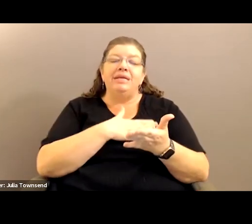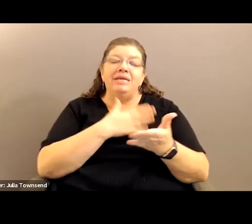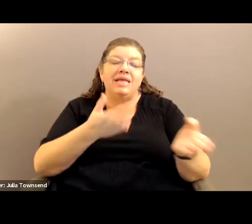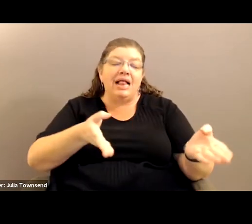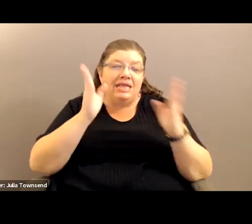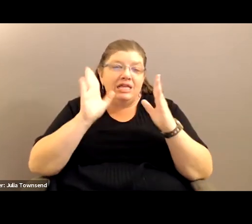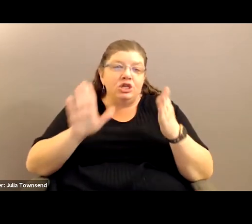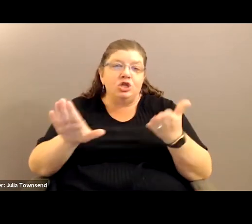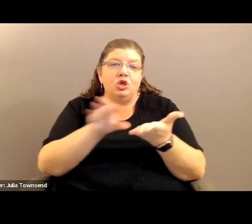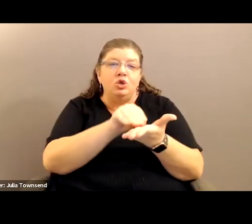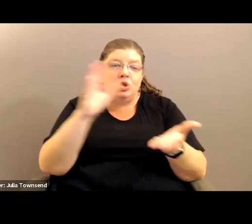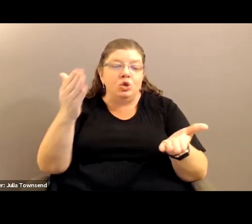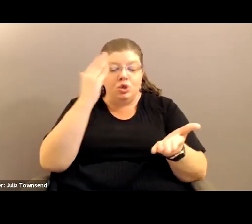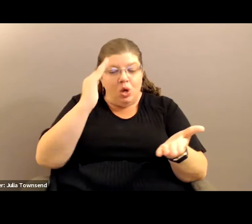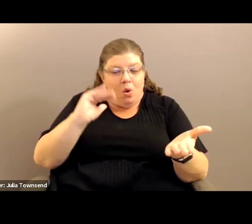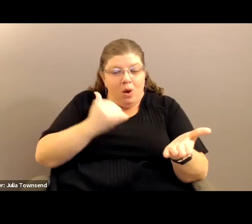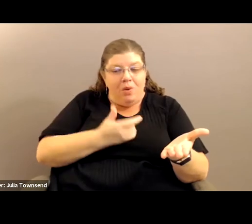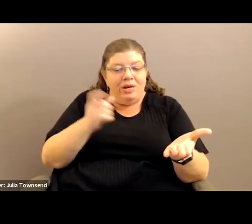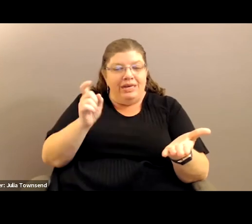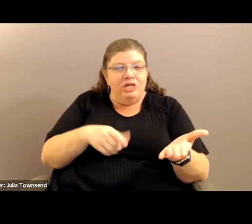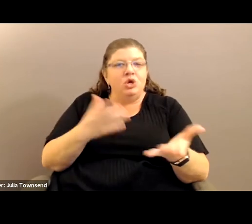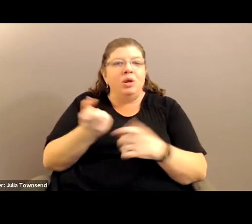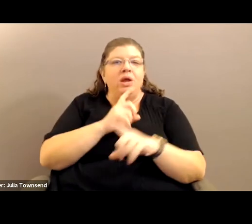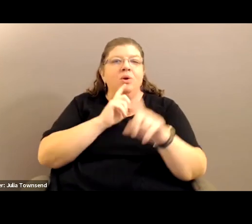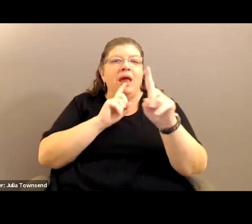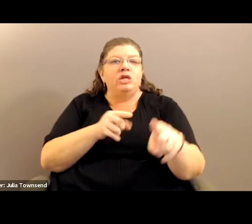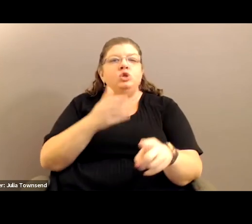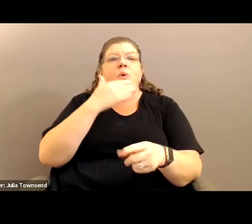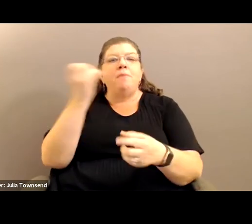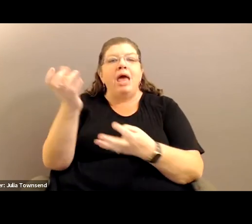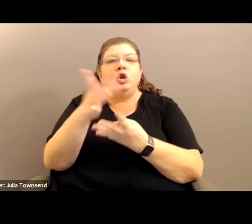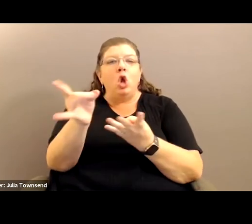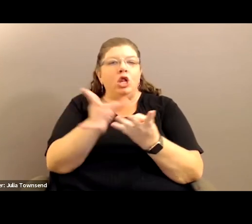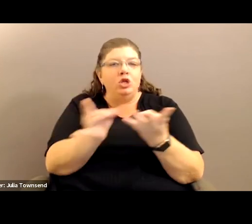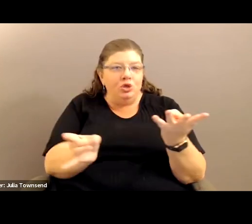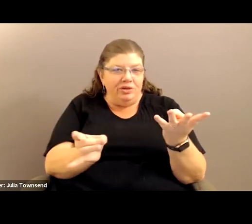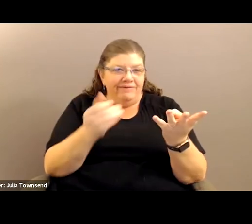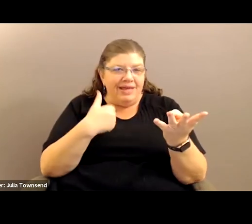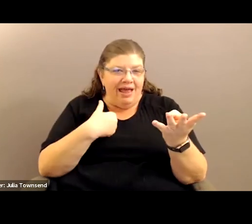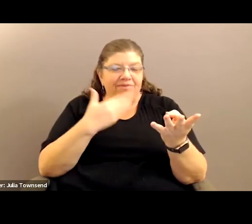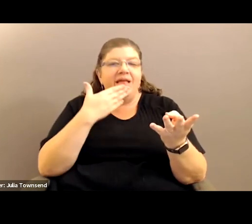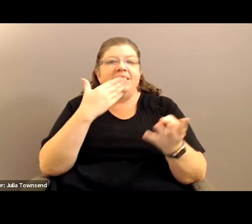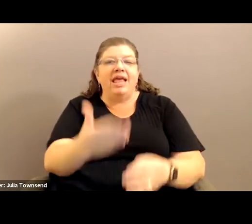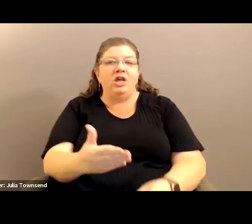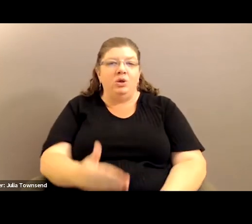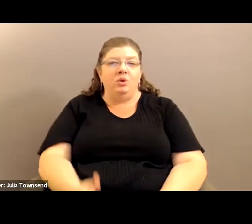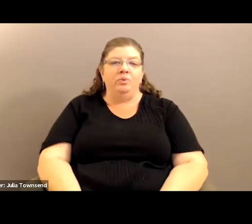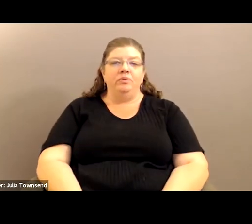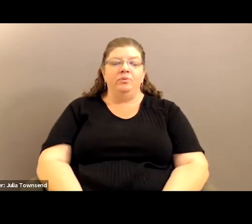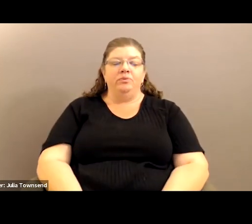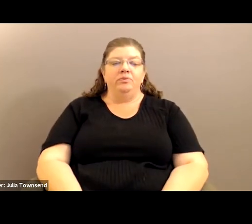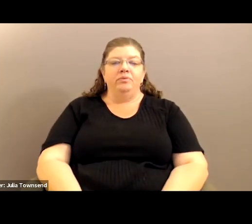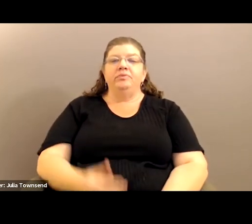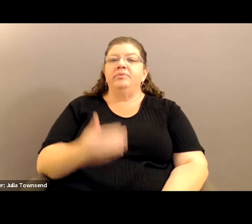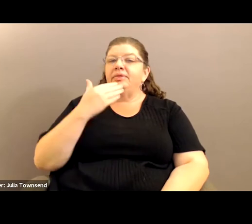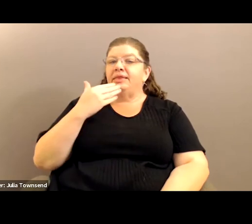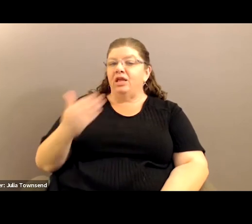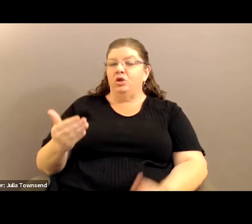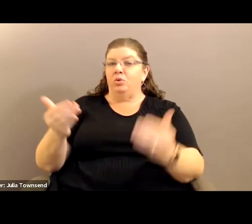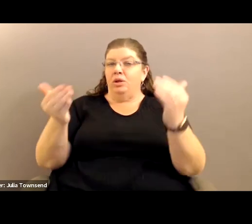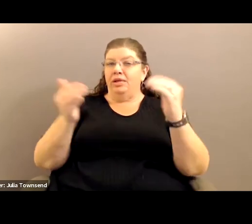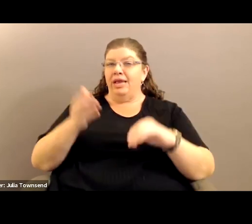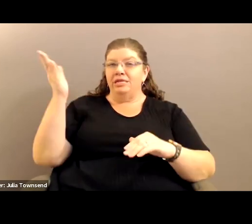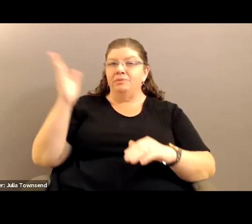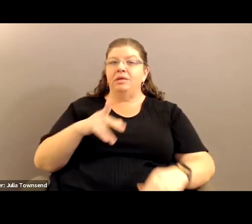know what they need and you'll get your answers to better alternatives thank you thank you mr speaker